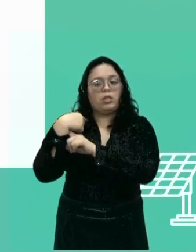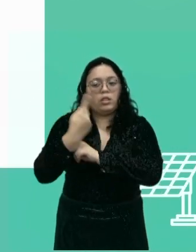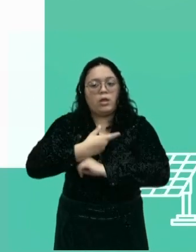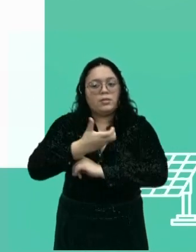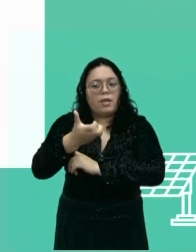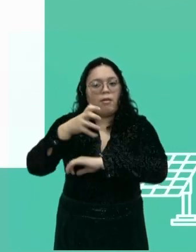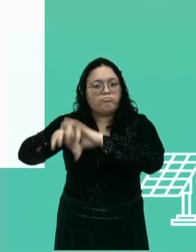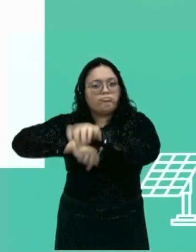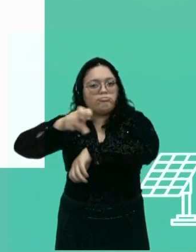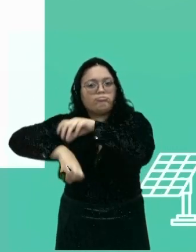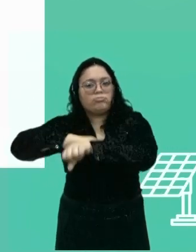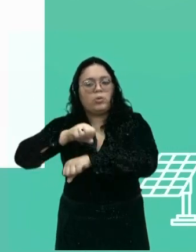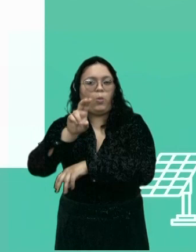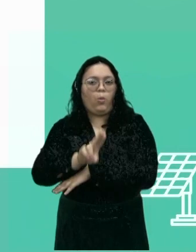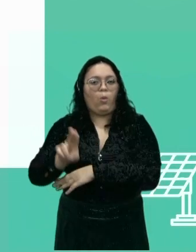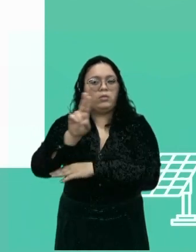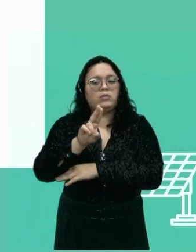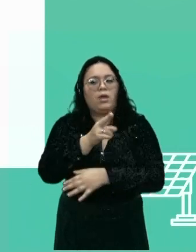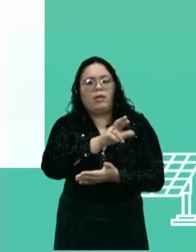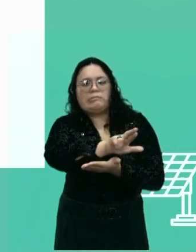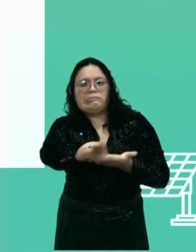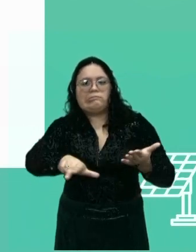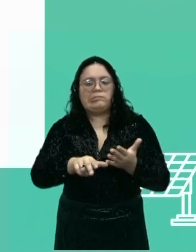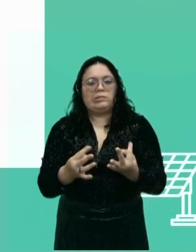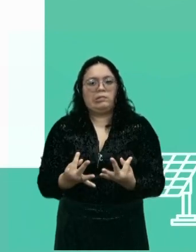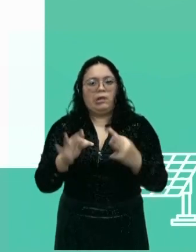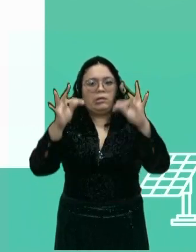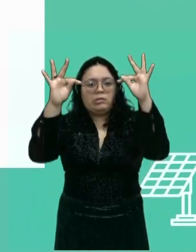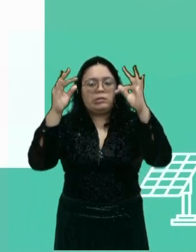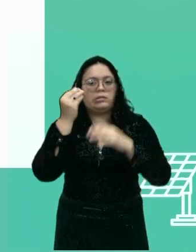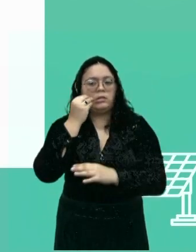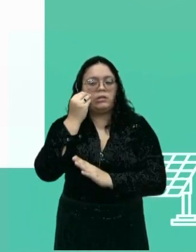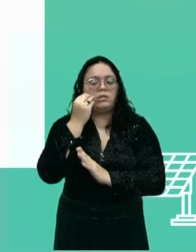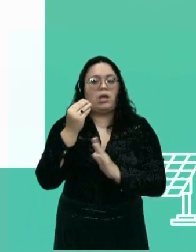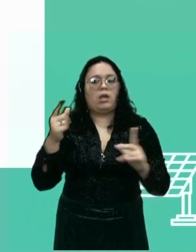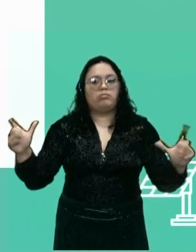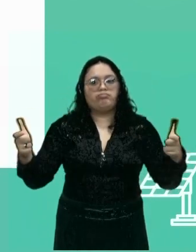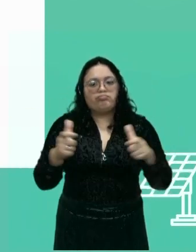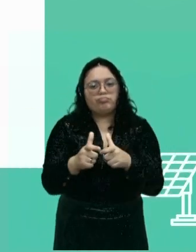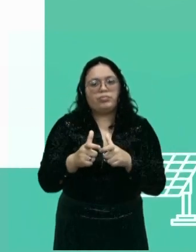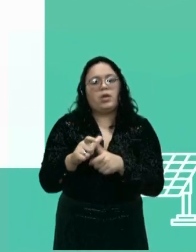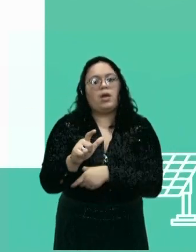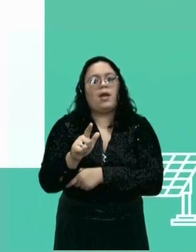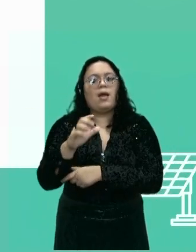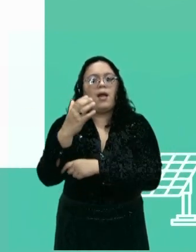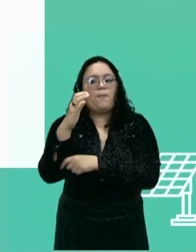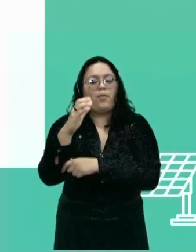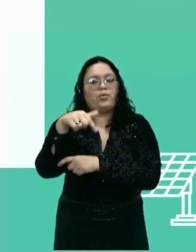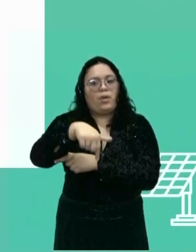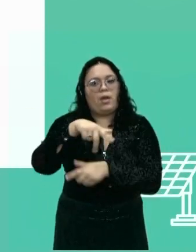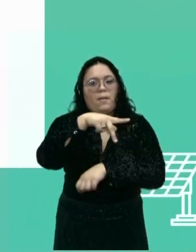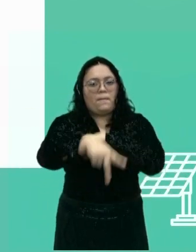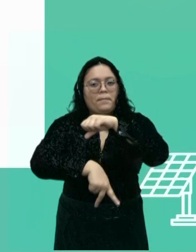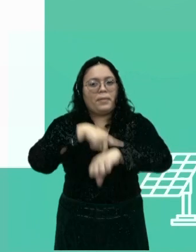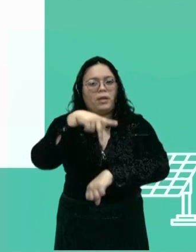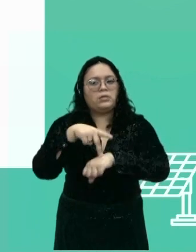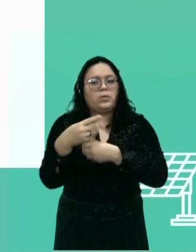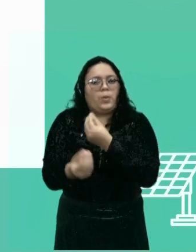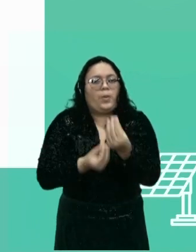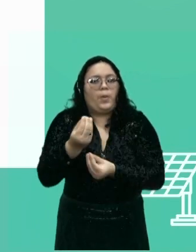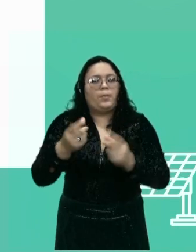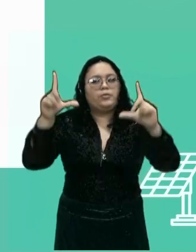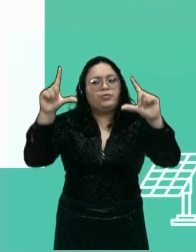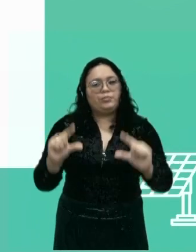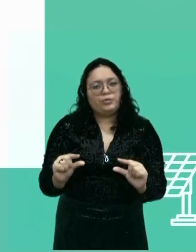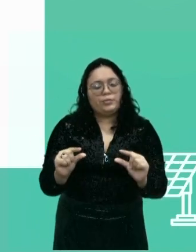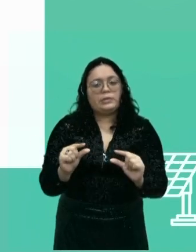technologies for decarbonisation of the country and how we will work towards achieving net zero by 2050,